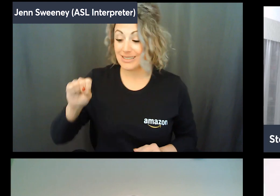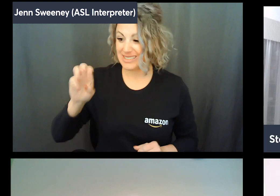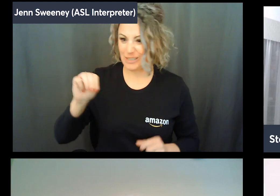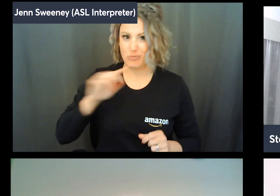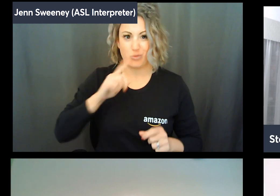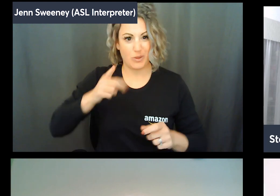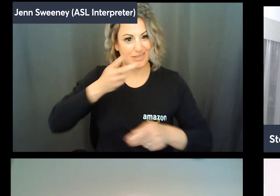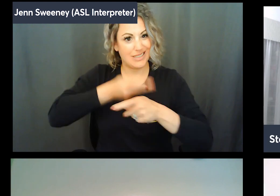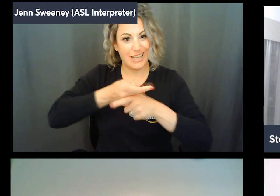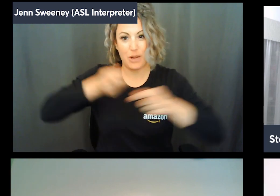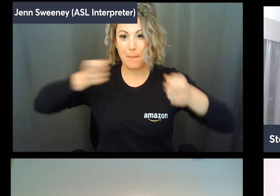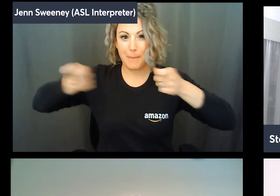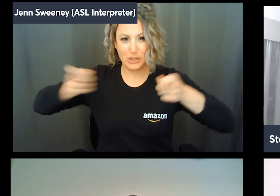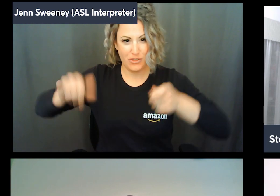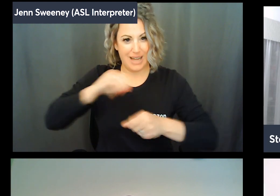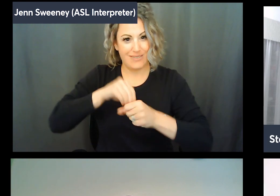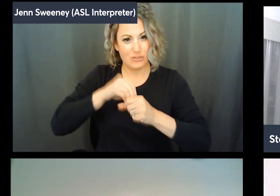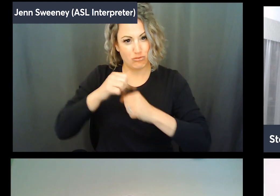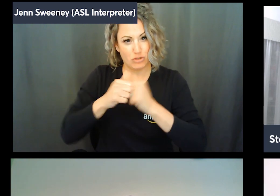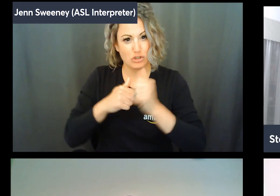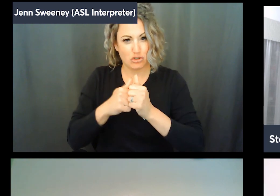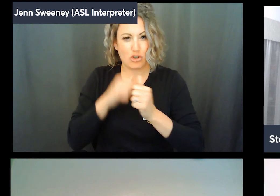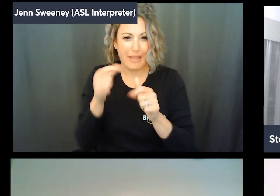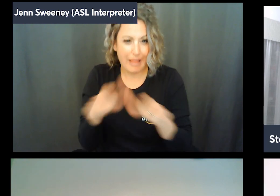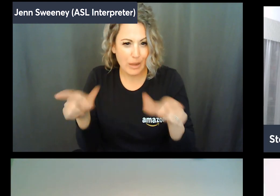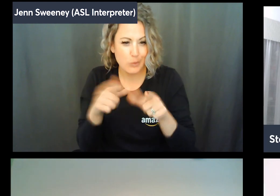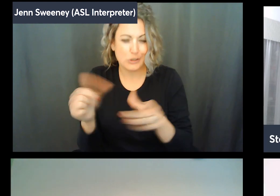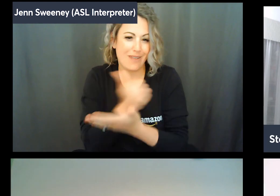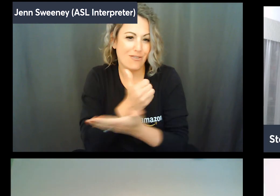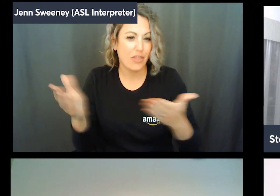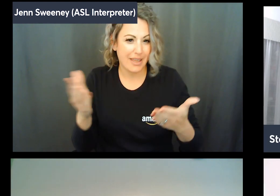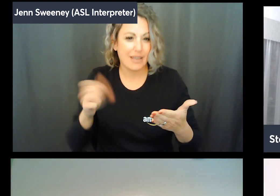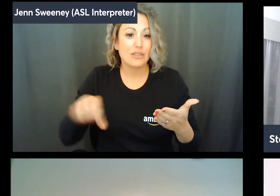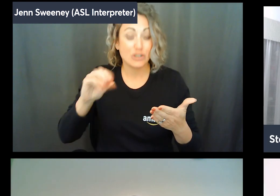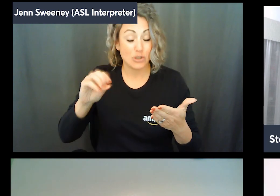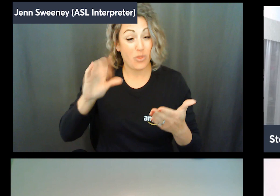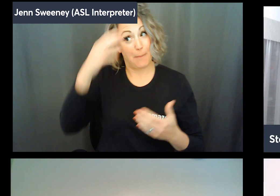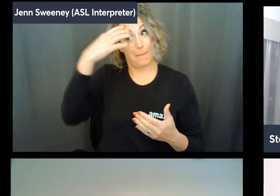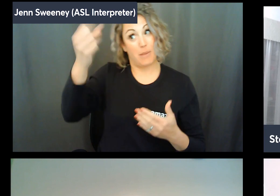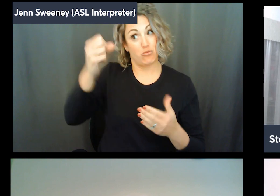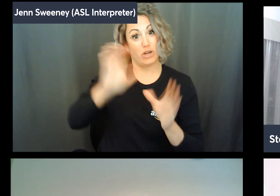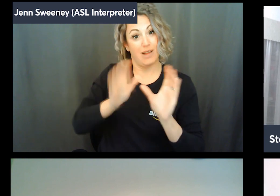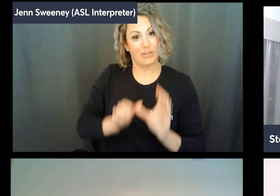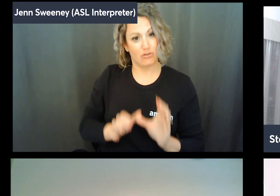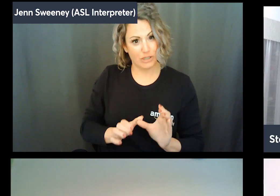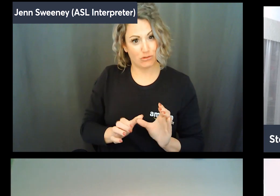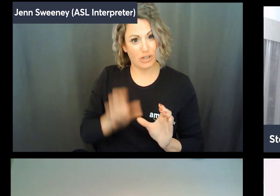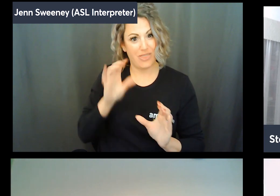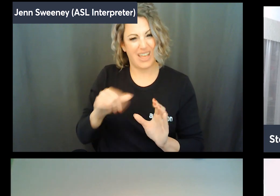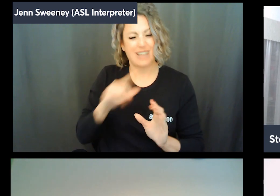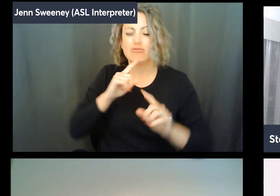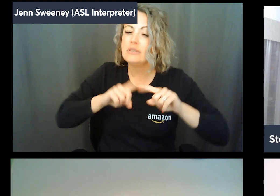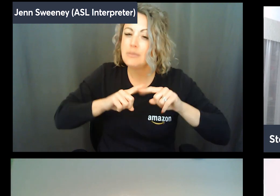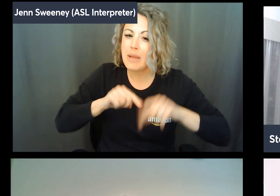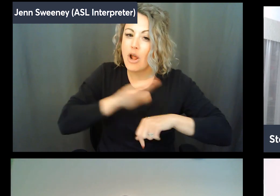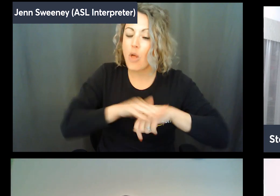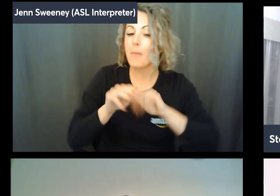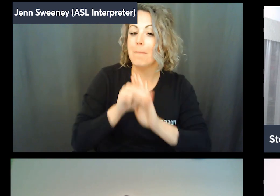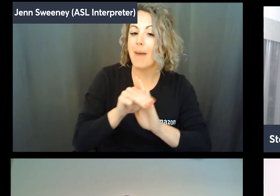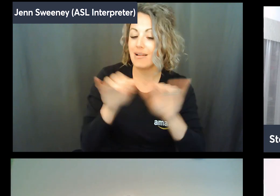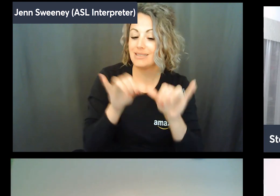of the underlying infrastructure, right? So customers basically need to provide us a memory configuration, which is dependent on the model size that they're